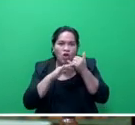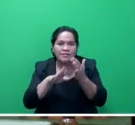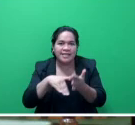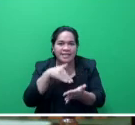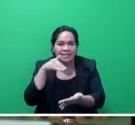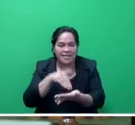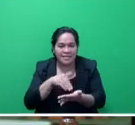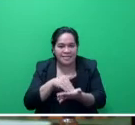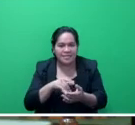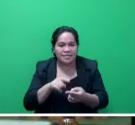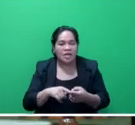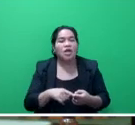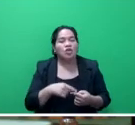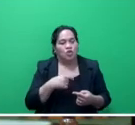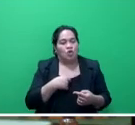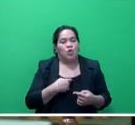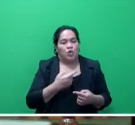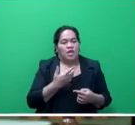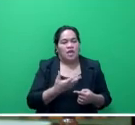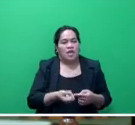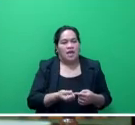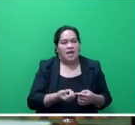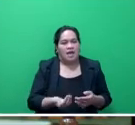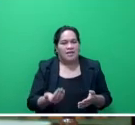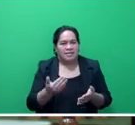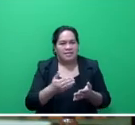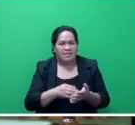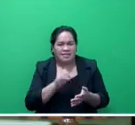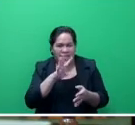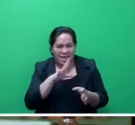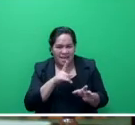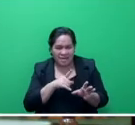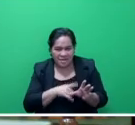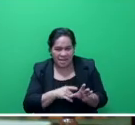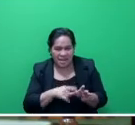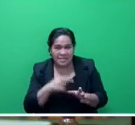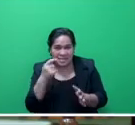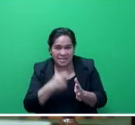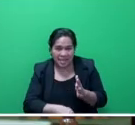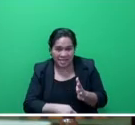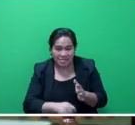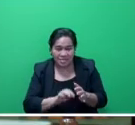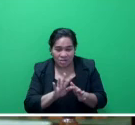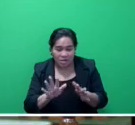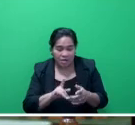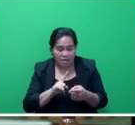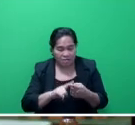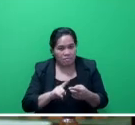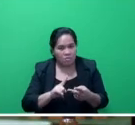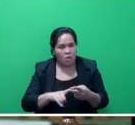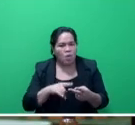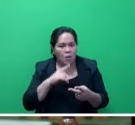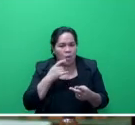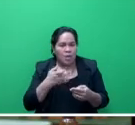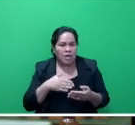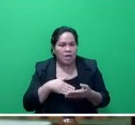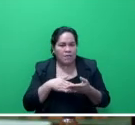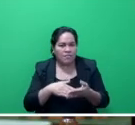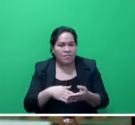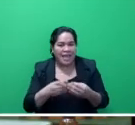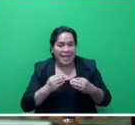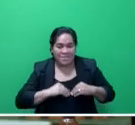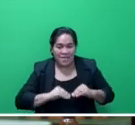services will be offered a 20-year tax holiday. A 10-year and 15-year tax holiday will also be available for investments between $2 million to $5